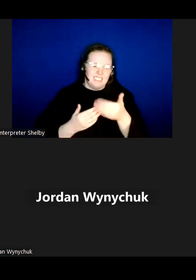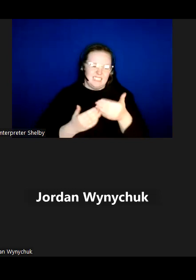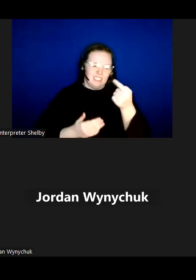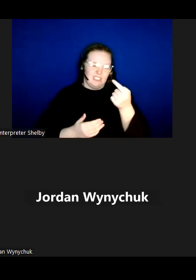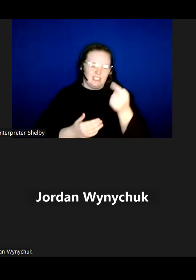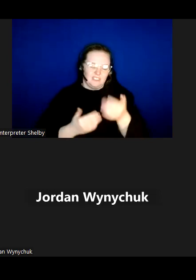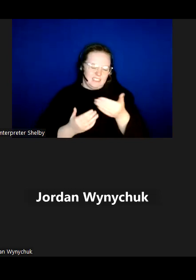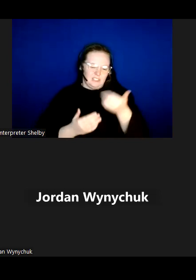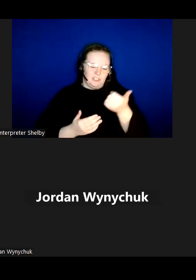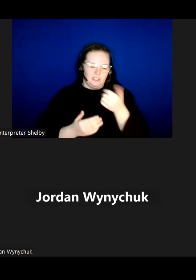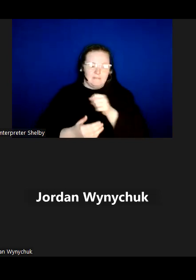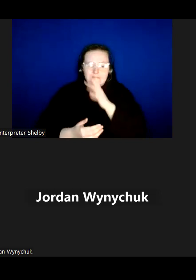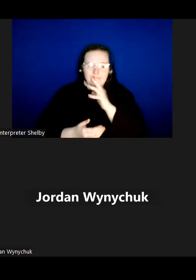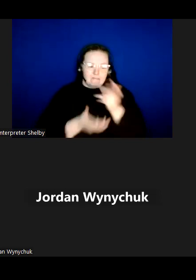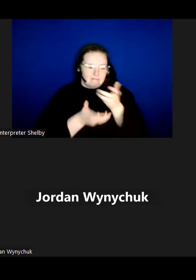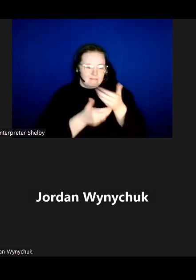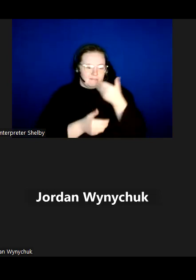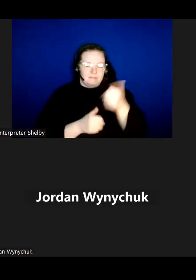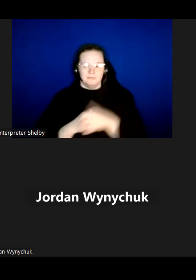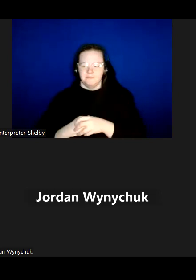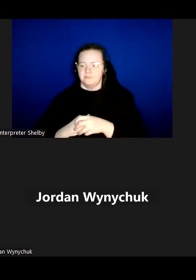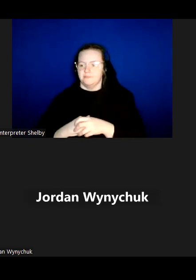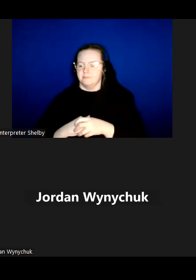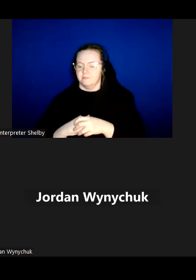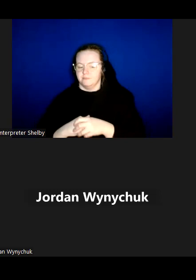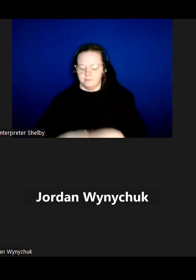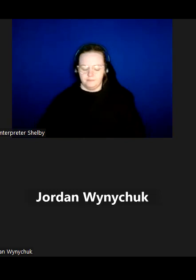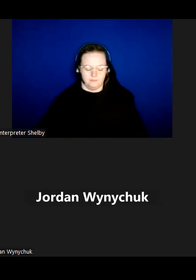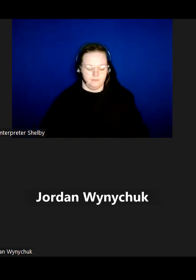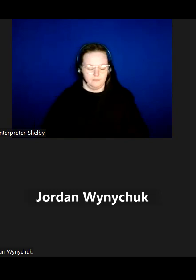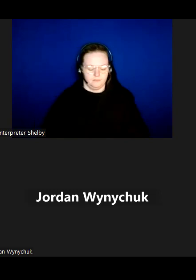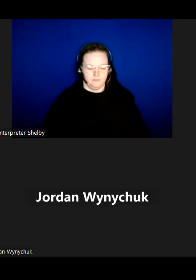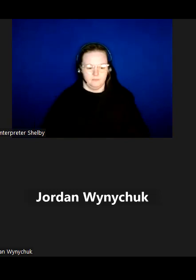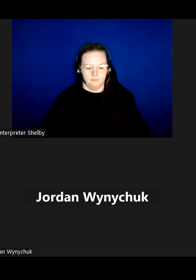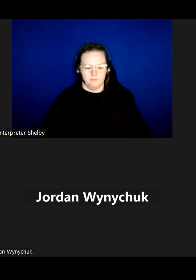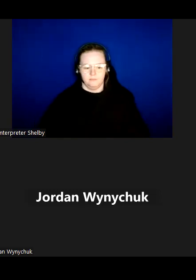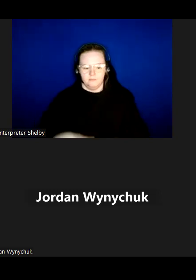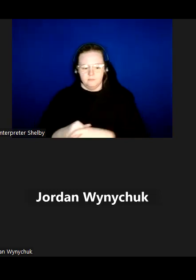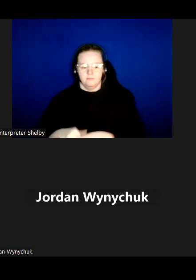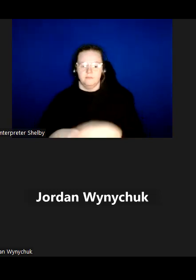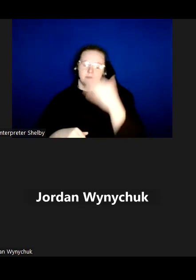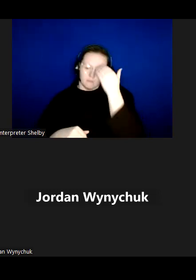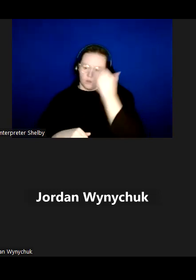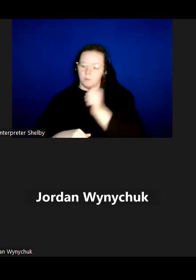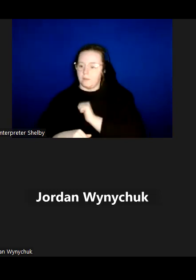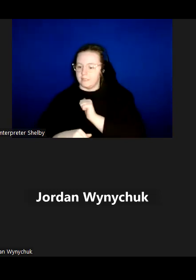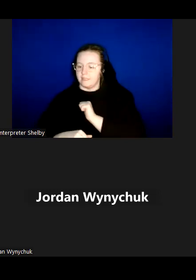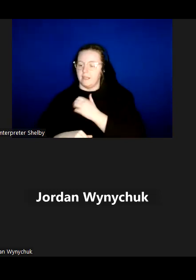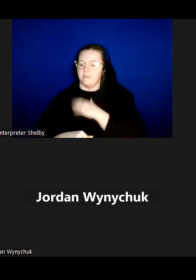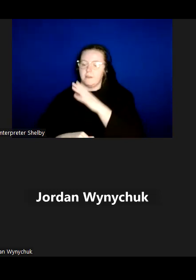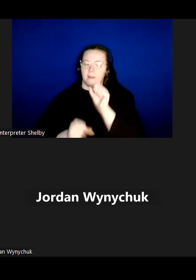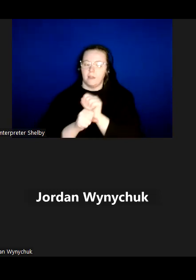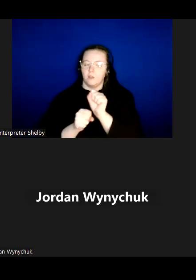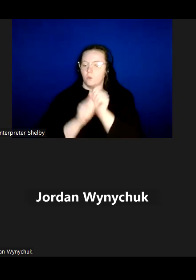that conversation. Yes. One more question I had. I know myself and my colleague, we used to do a lot of the domestic contracts with